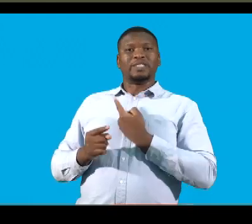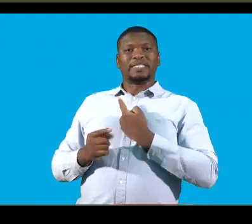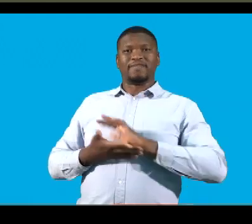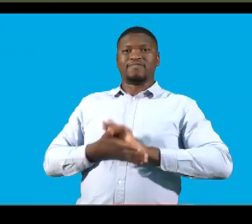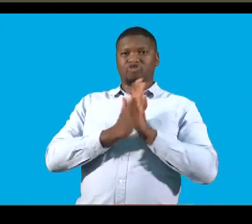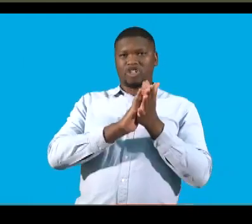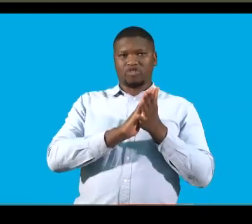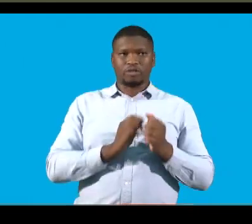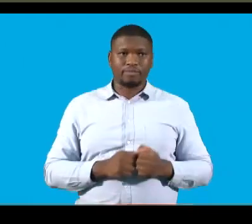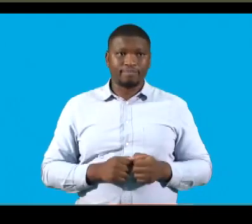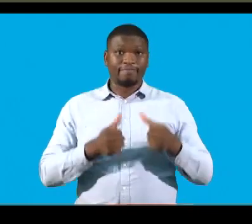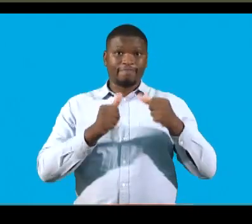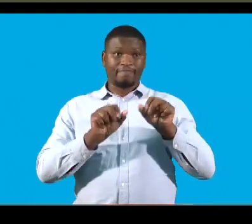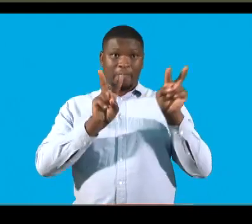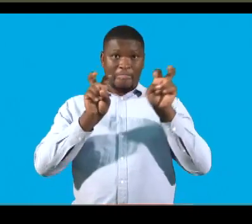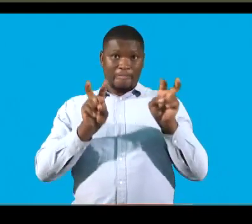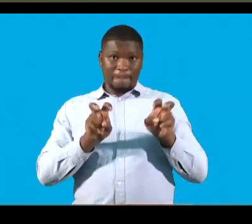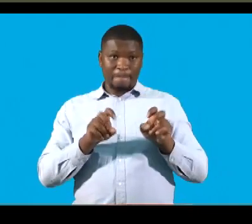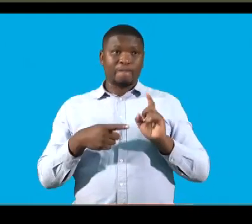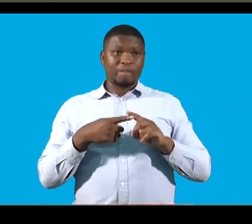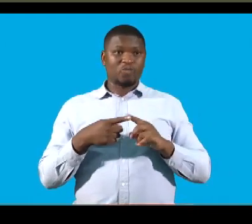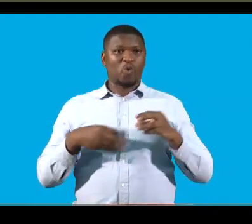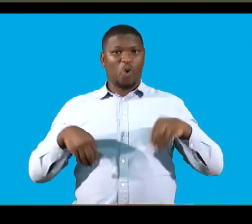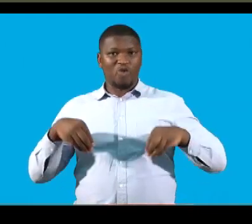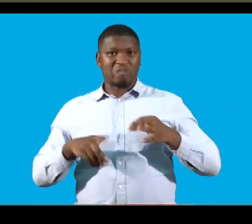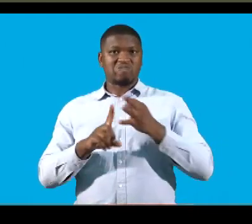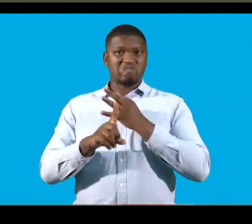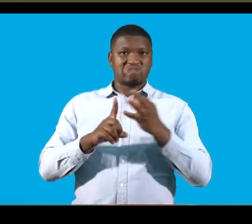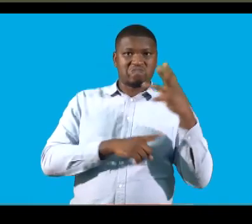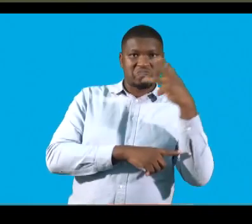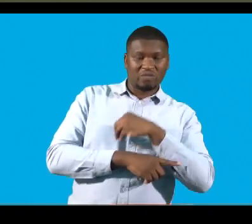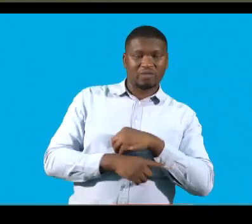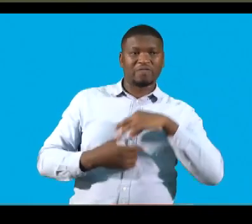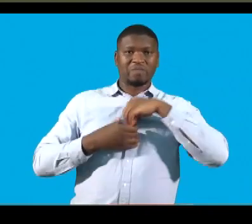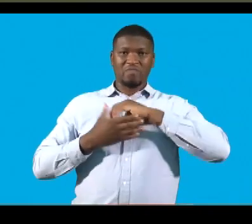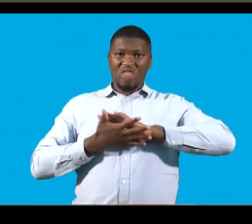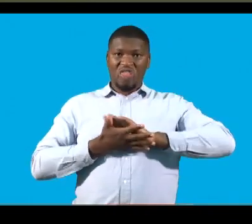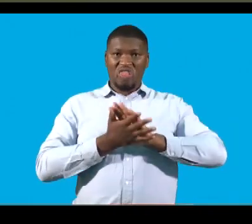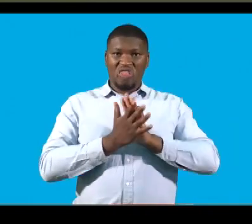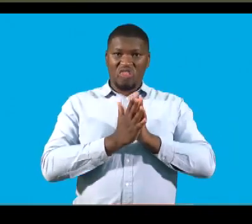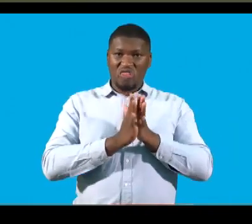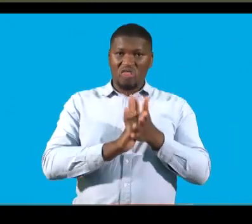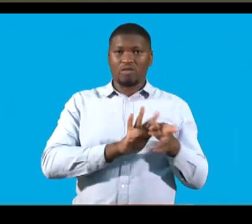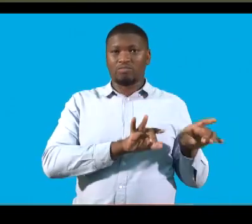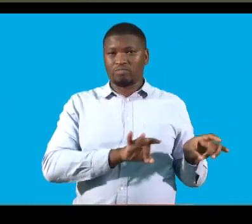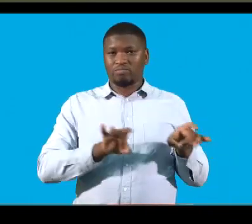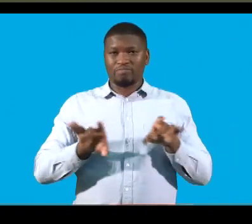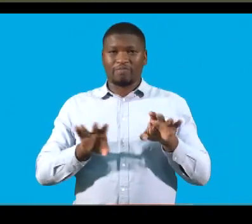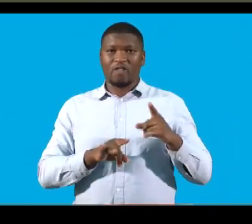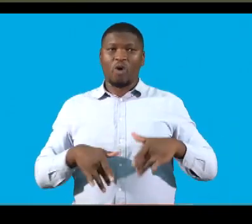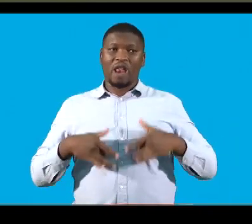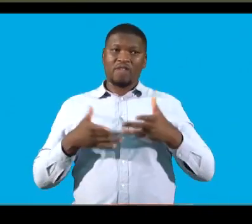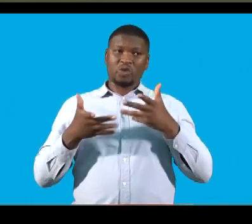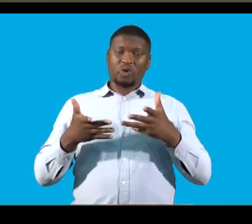eventual downfall and self-destruction. The major themes, corrupting influence of beauty, the moral decay and the consequences of a